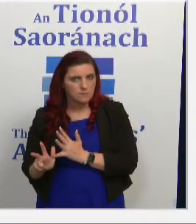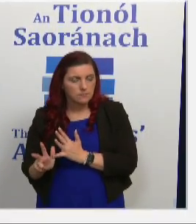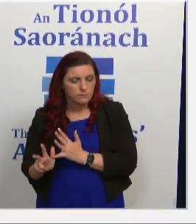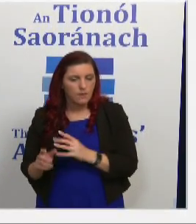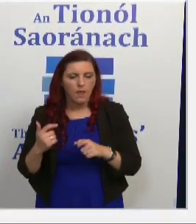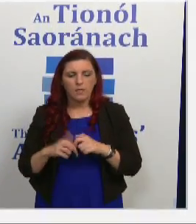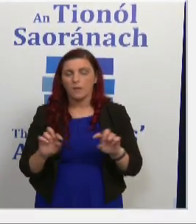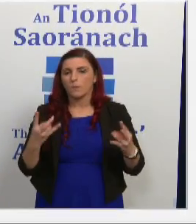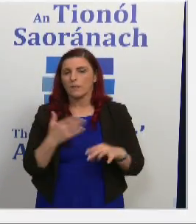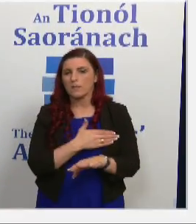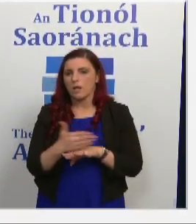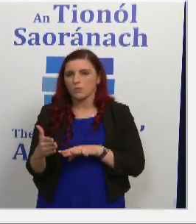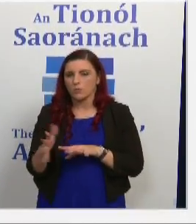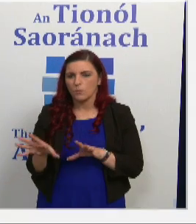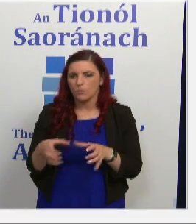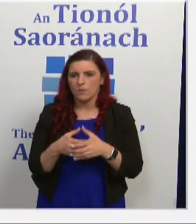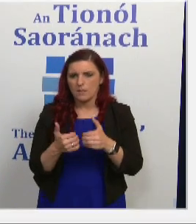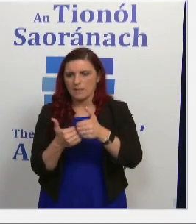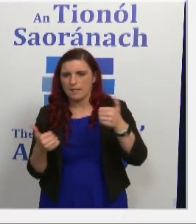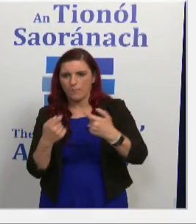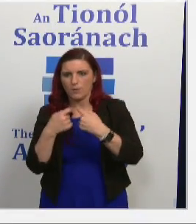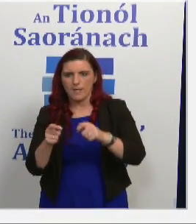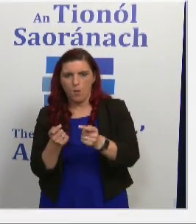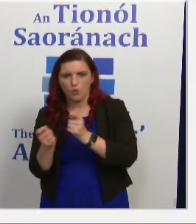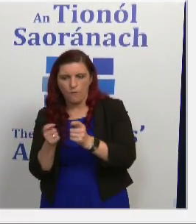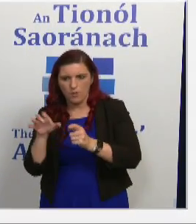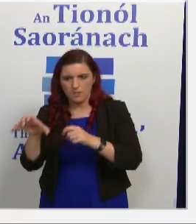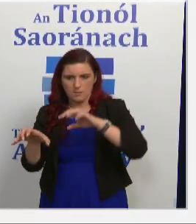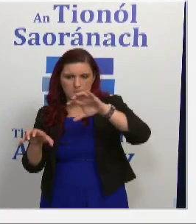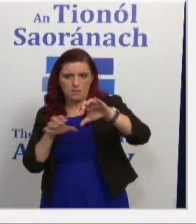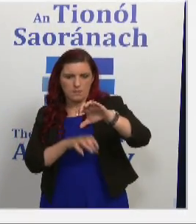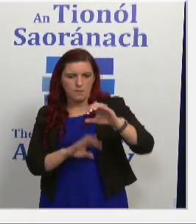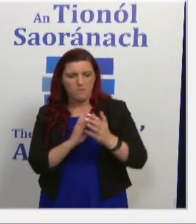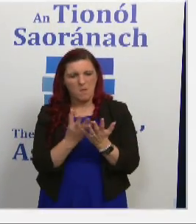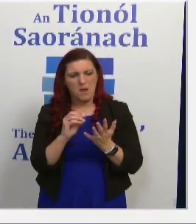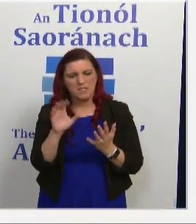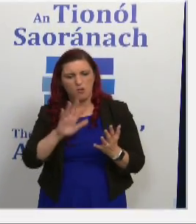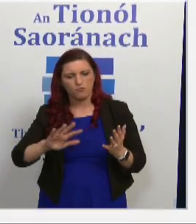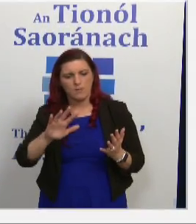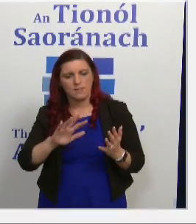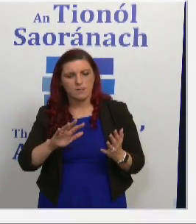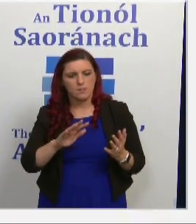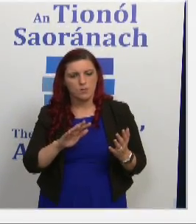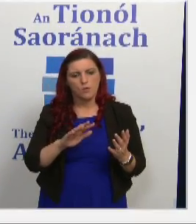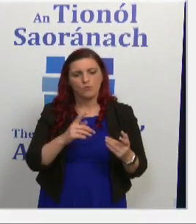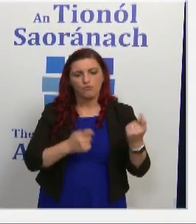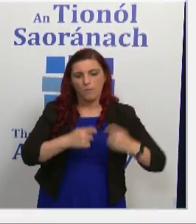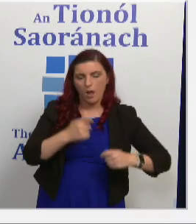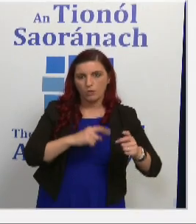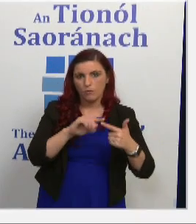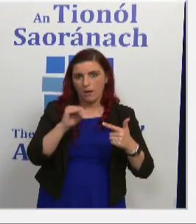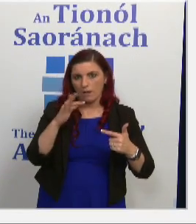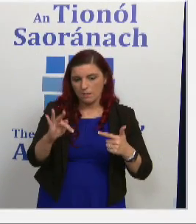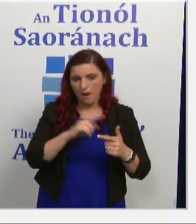began to see the incorporation of those separate town governments. In 1900, in Drumcondra, Clontarf and Kilmainham, which